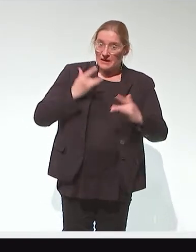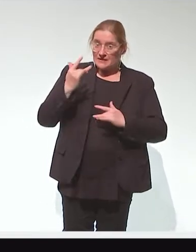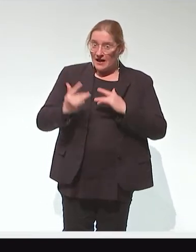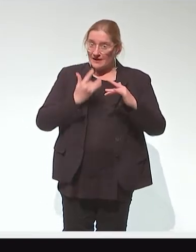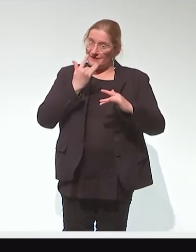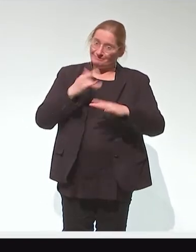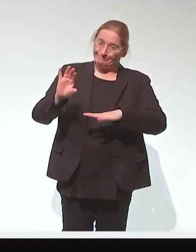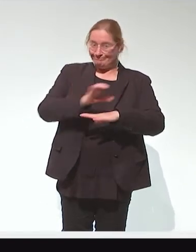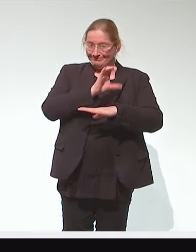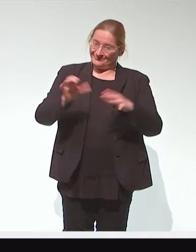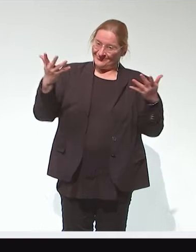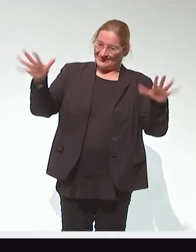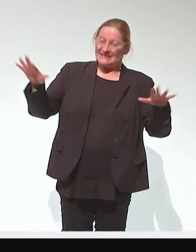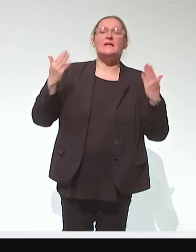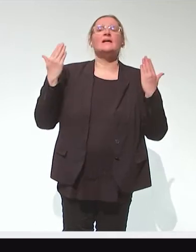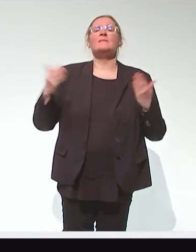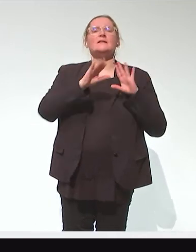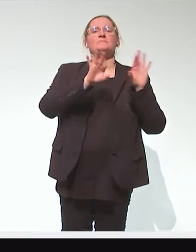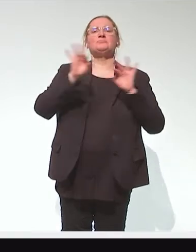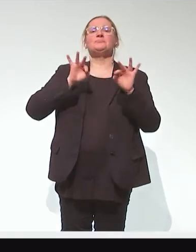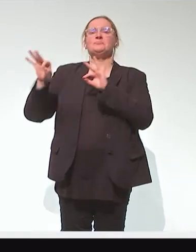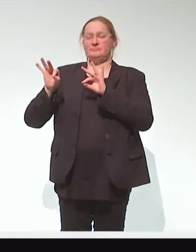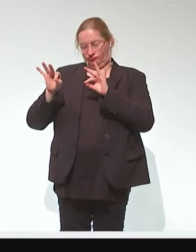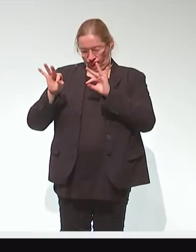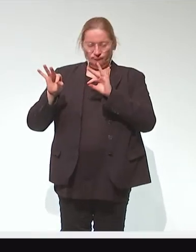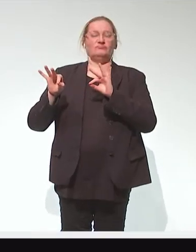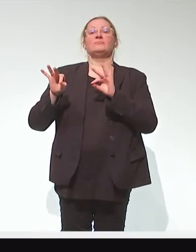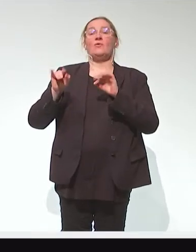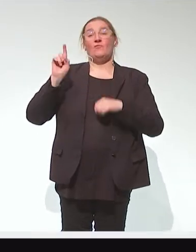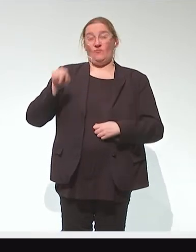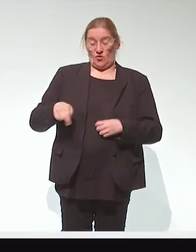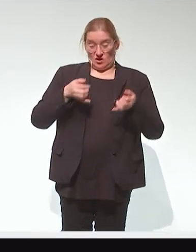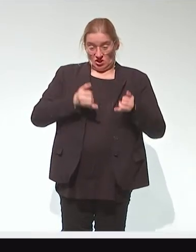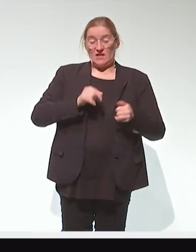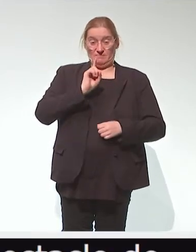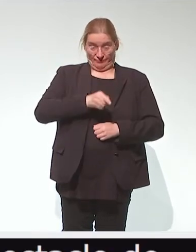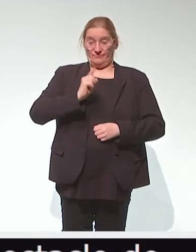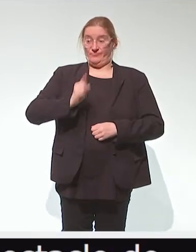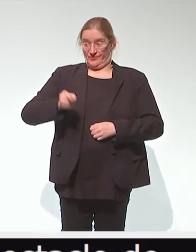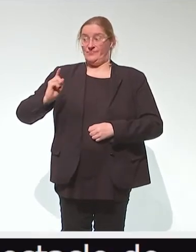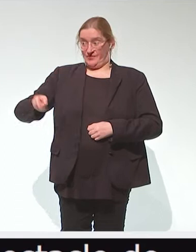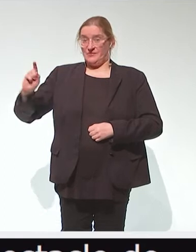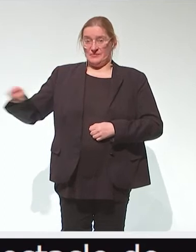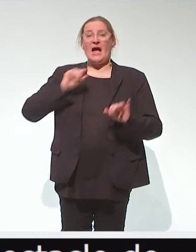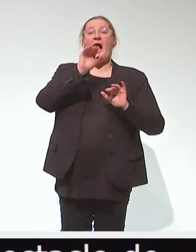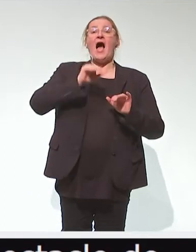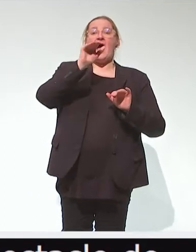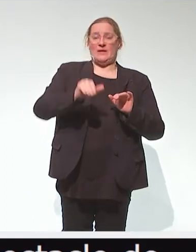So, end of the staging time. So I'm going to ask you